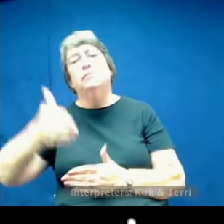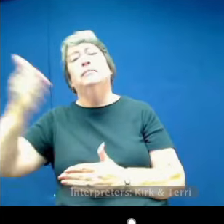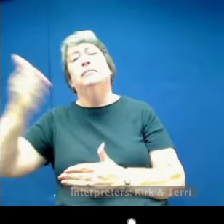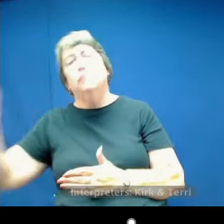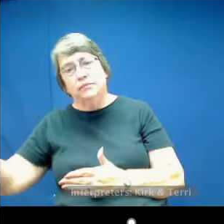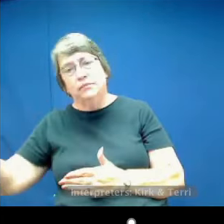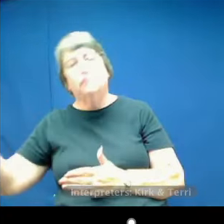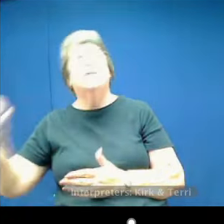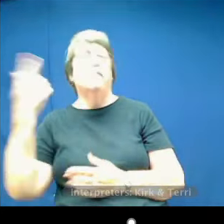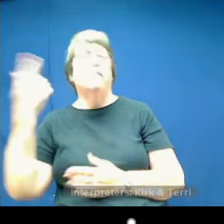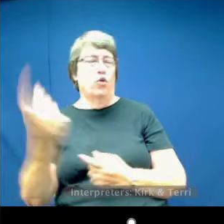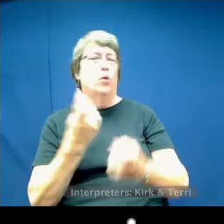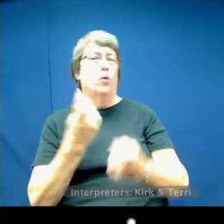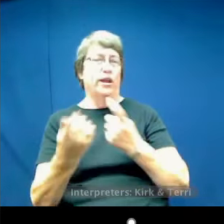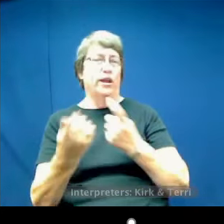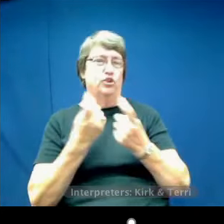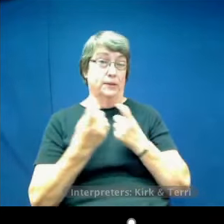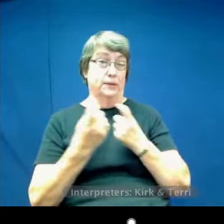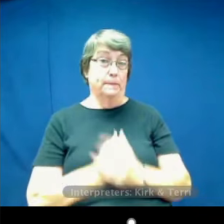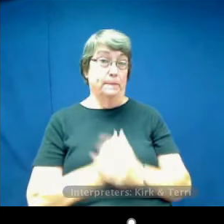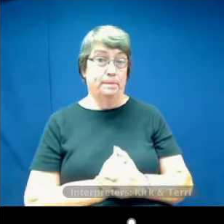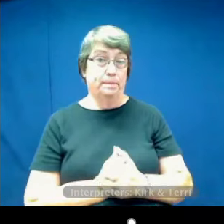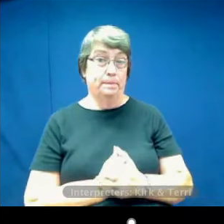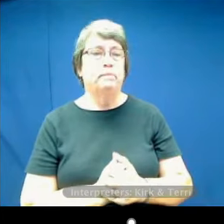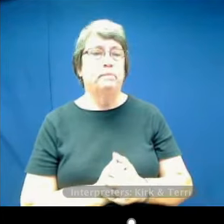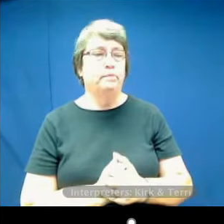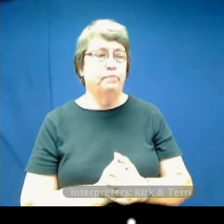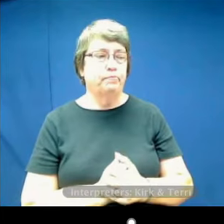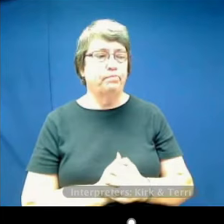a specific chunk of information.